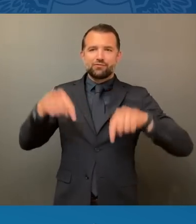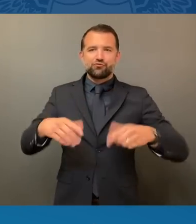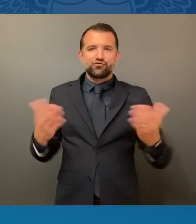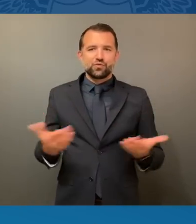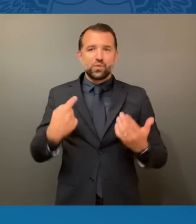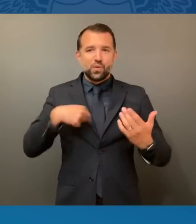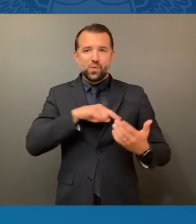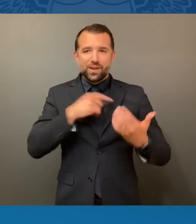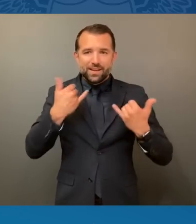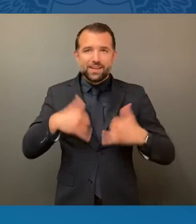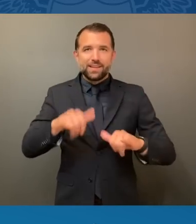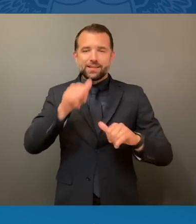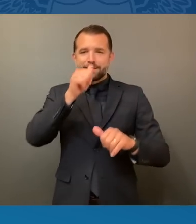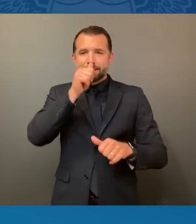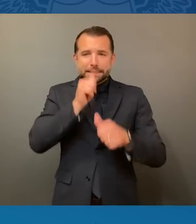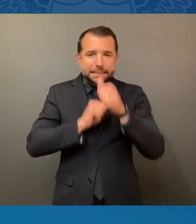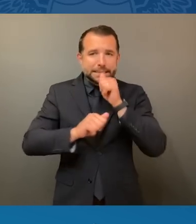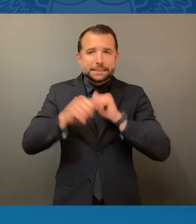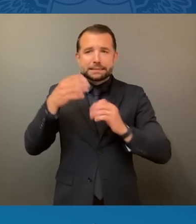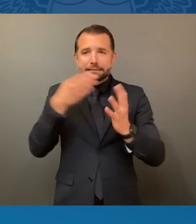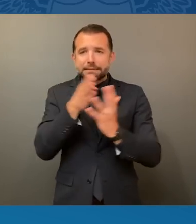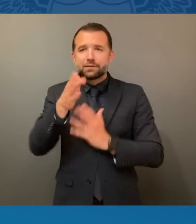us.